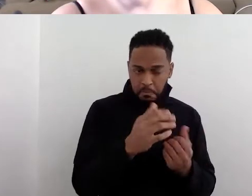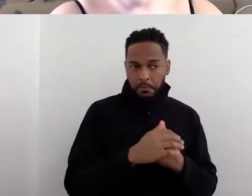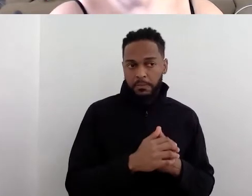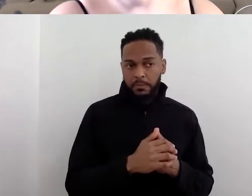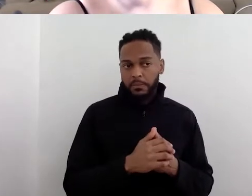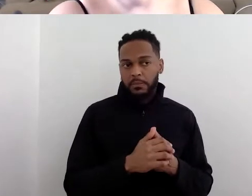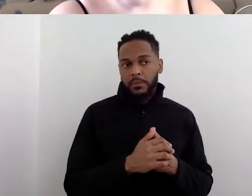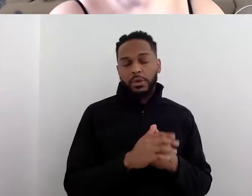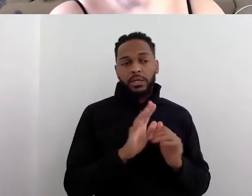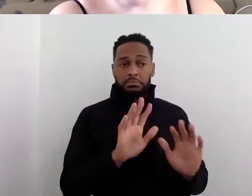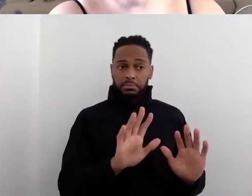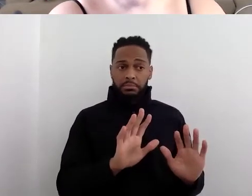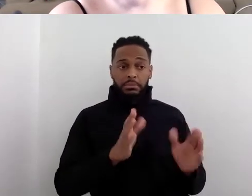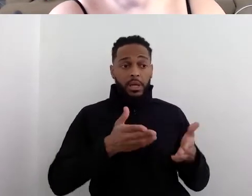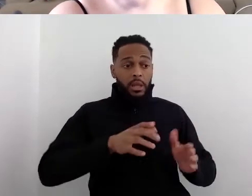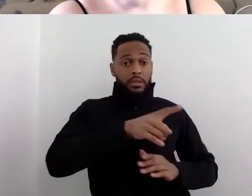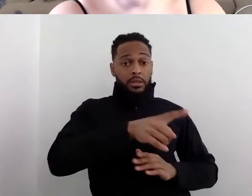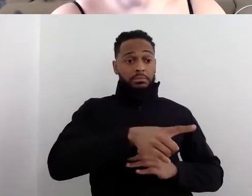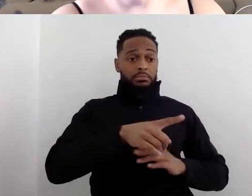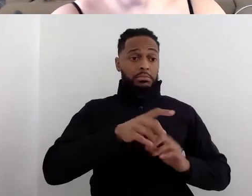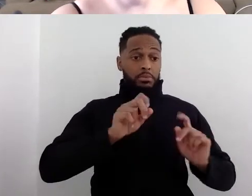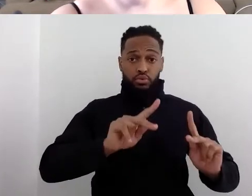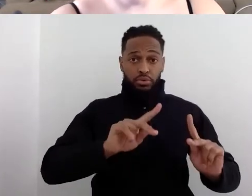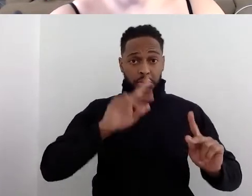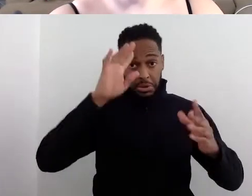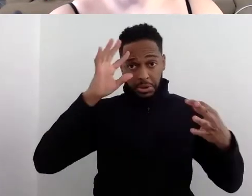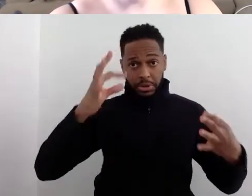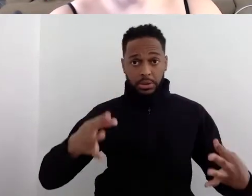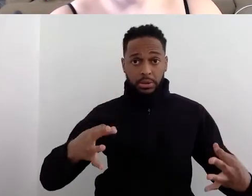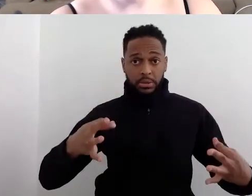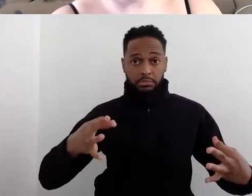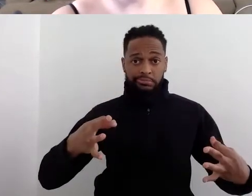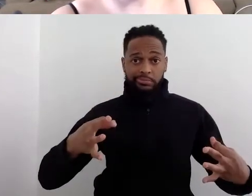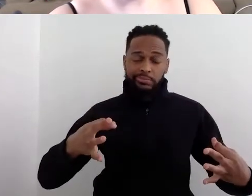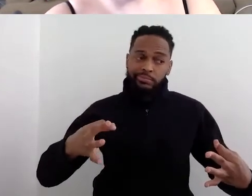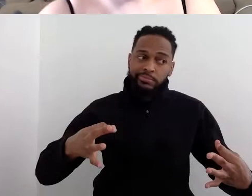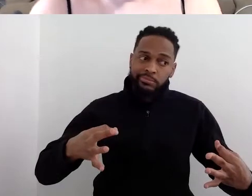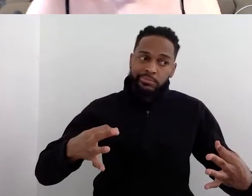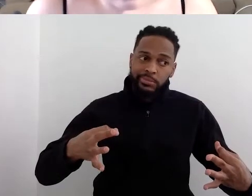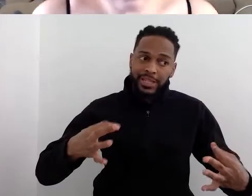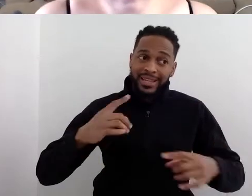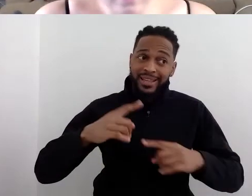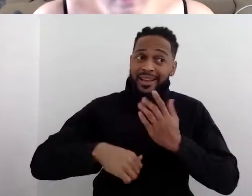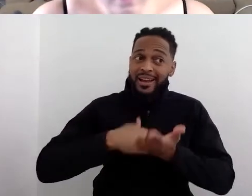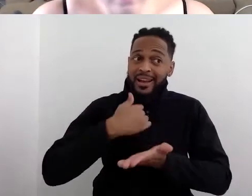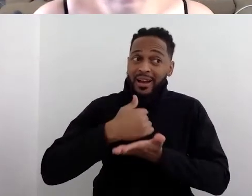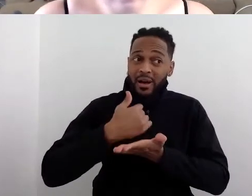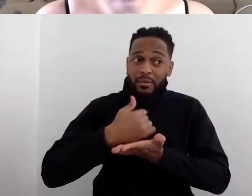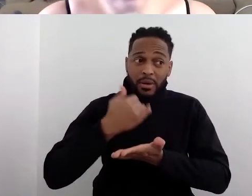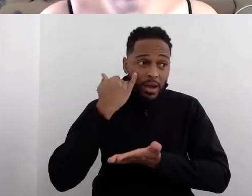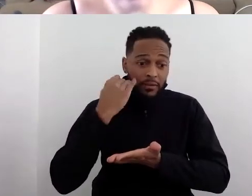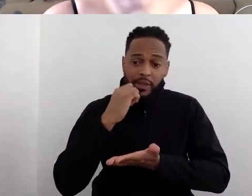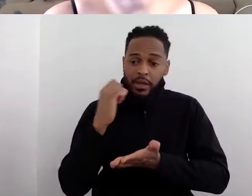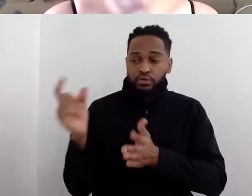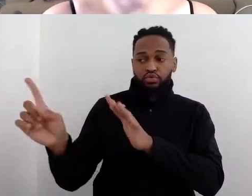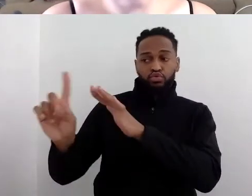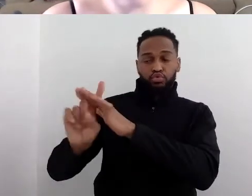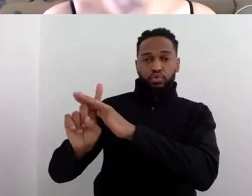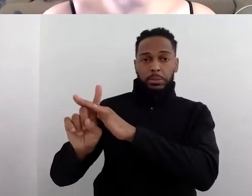put it in the other person's hands and say, okay, well, I can't help you unless you see me, and then it's kind of up to